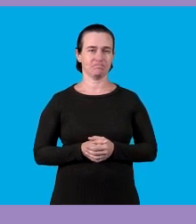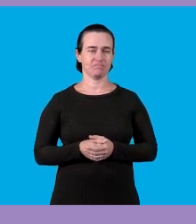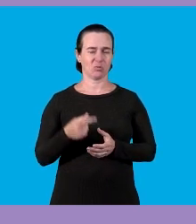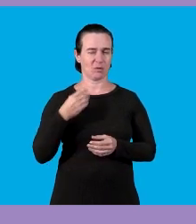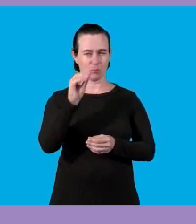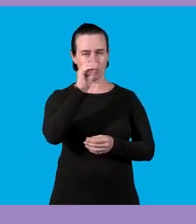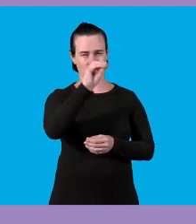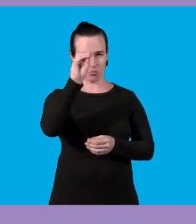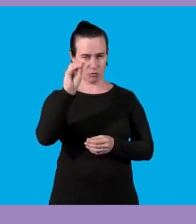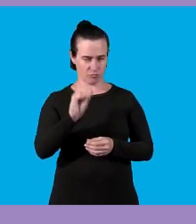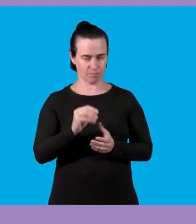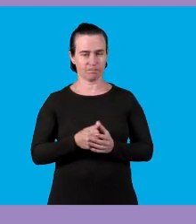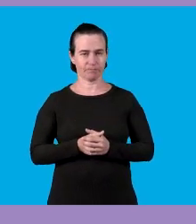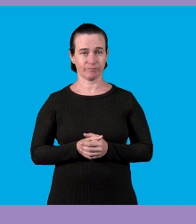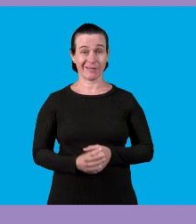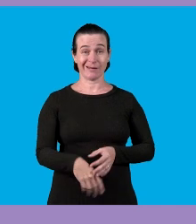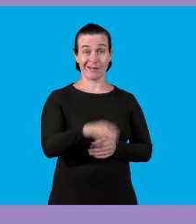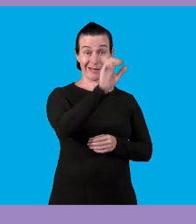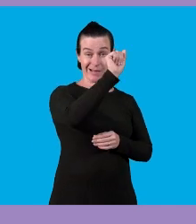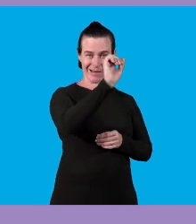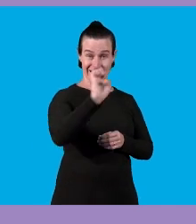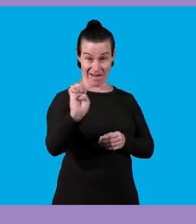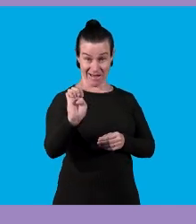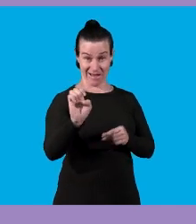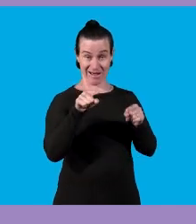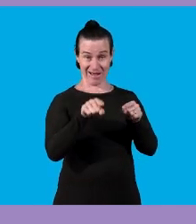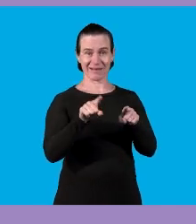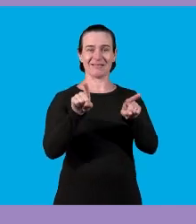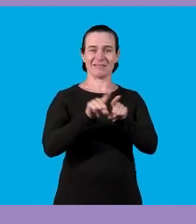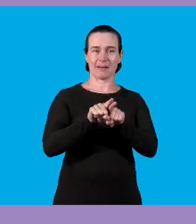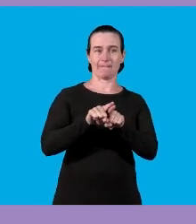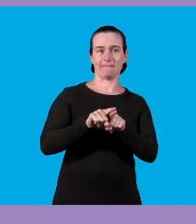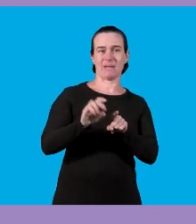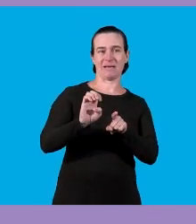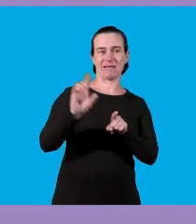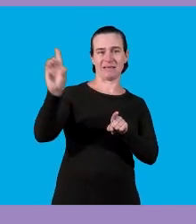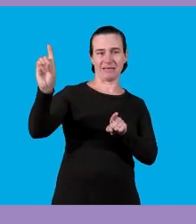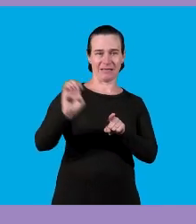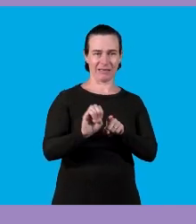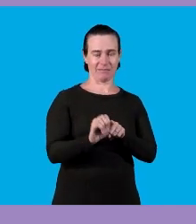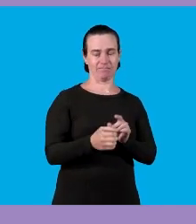AD parallel to BC, and then AE equals to DE, AE